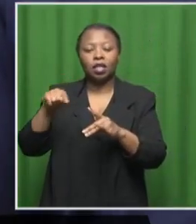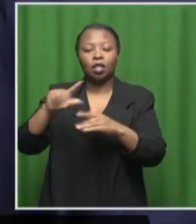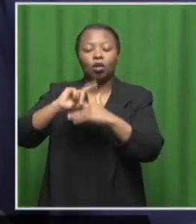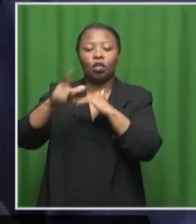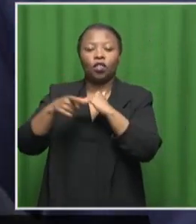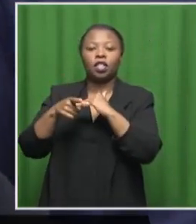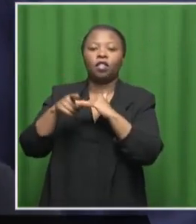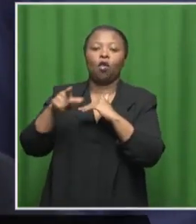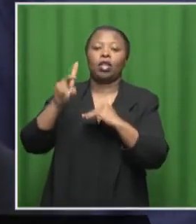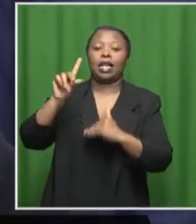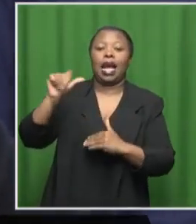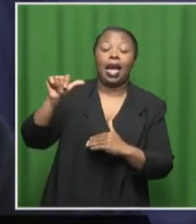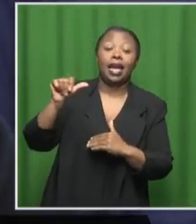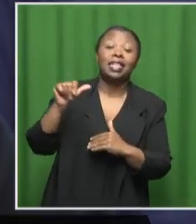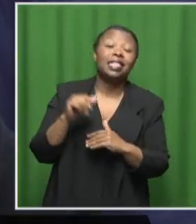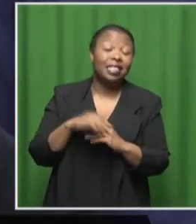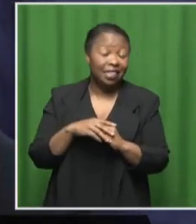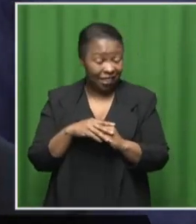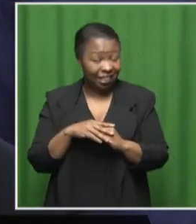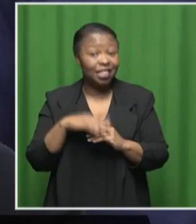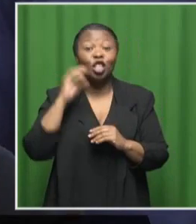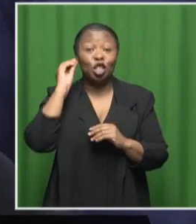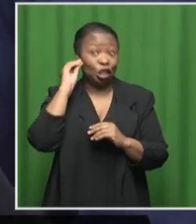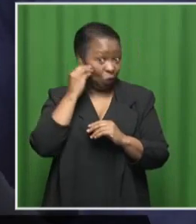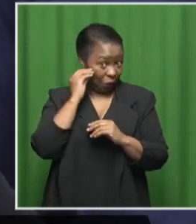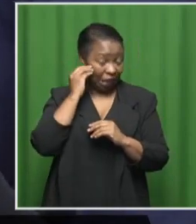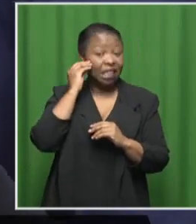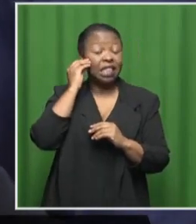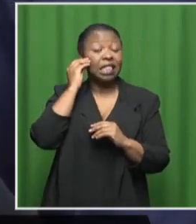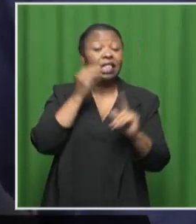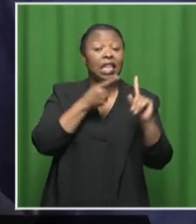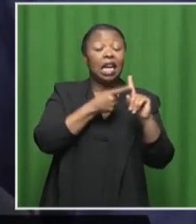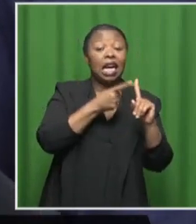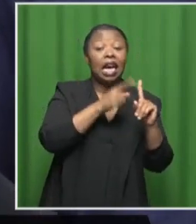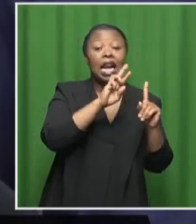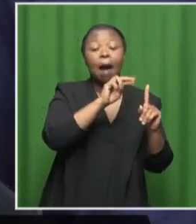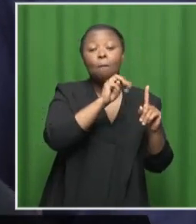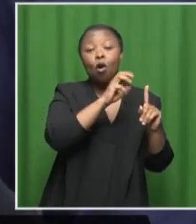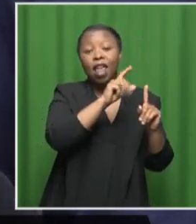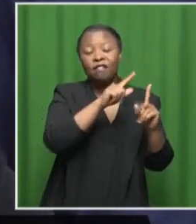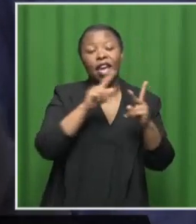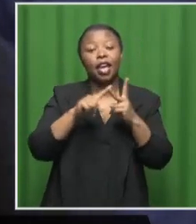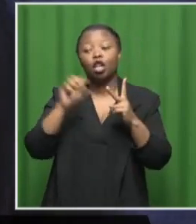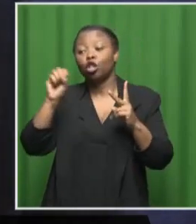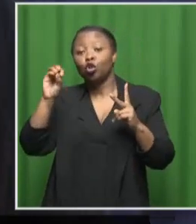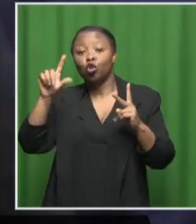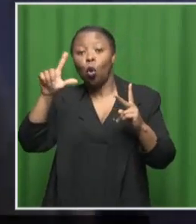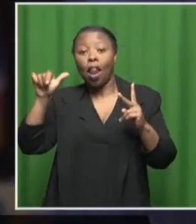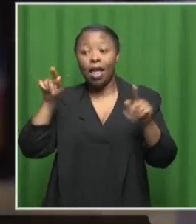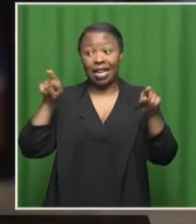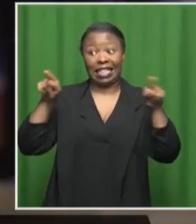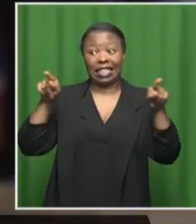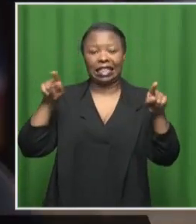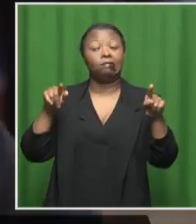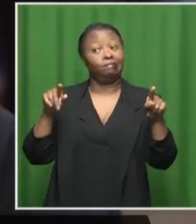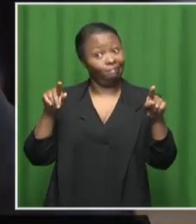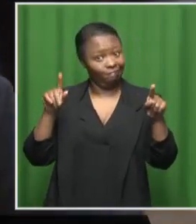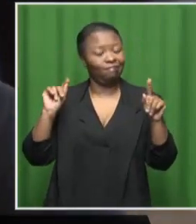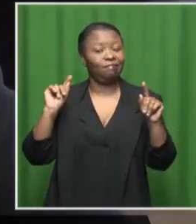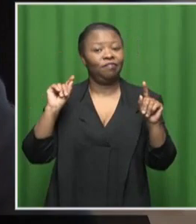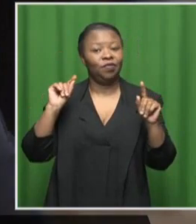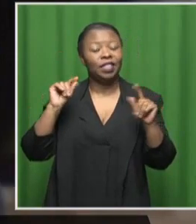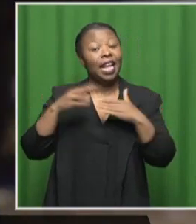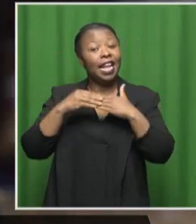of the Democratic Alliance. It's going to be very interesting between Khume Ramulifho and Msimanga for the position of provincial leader of